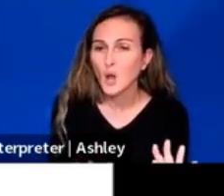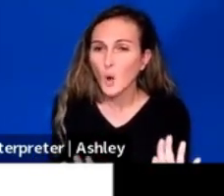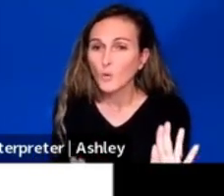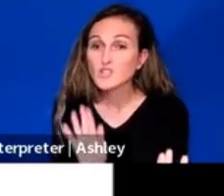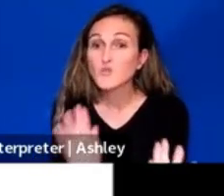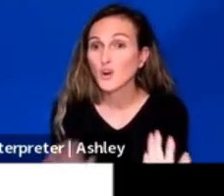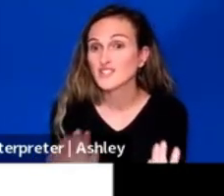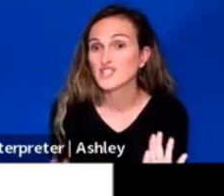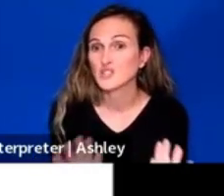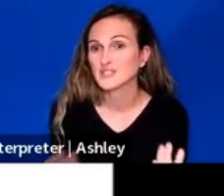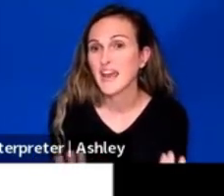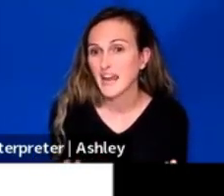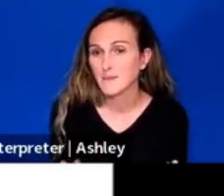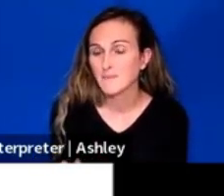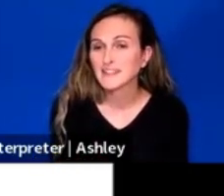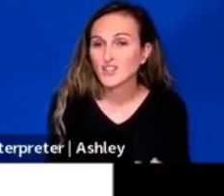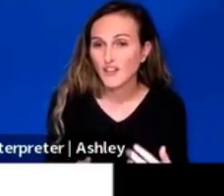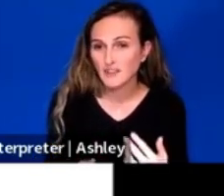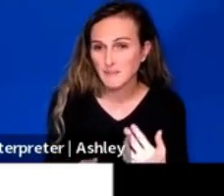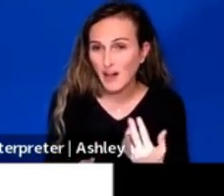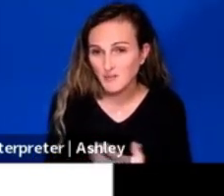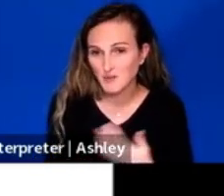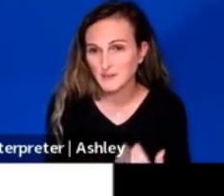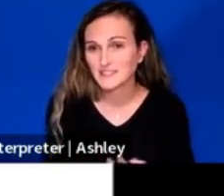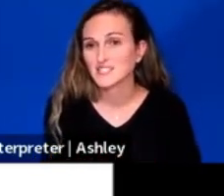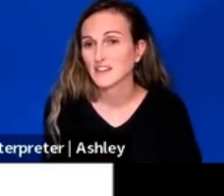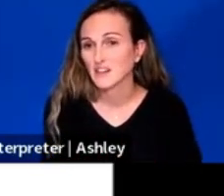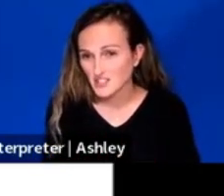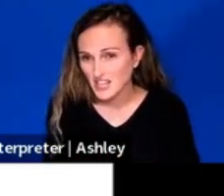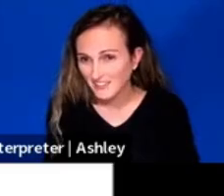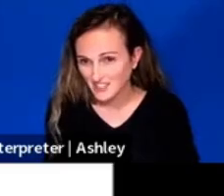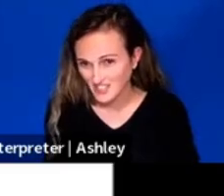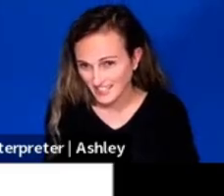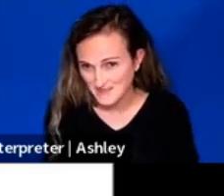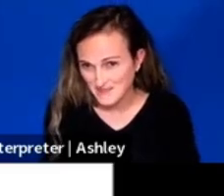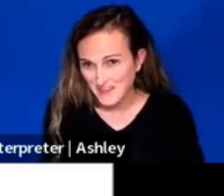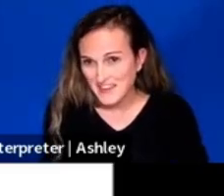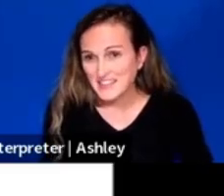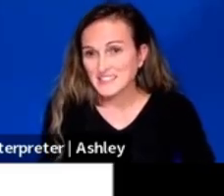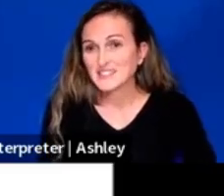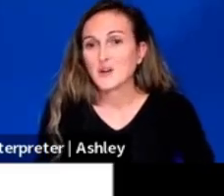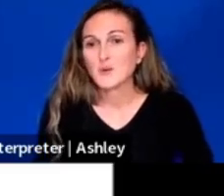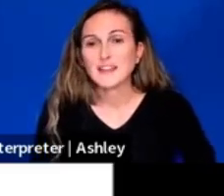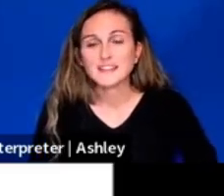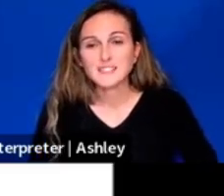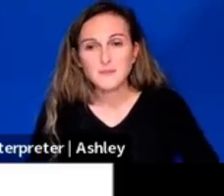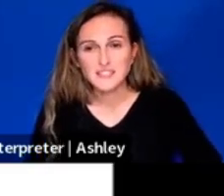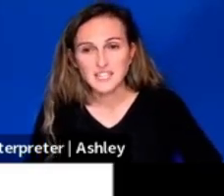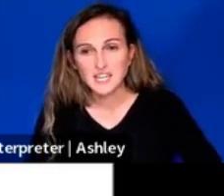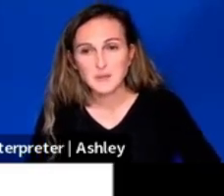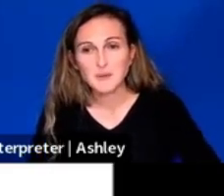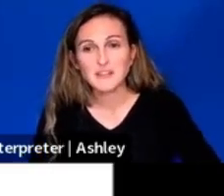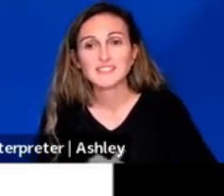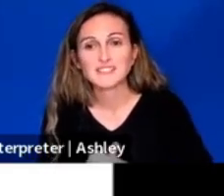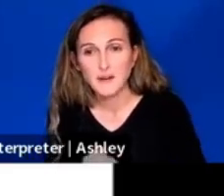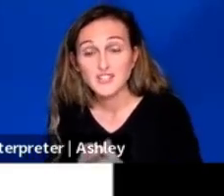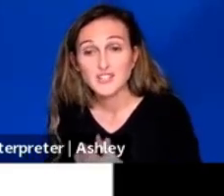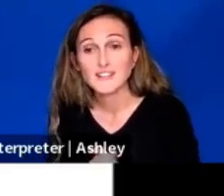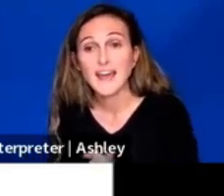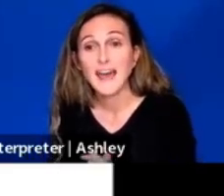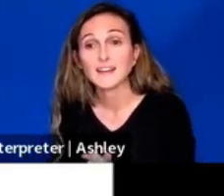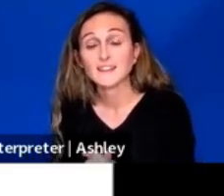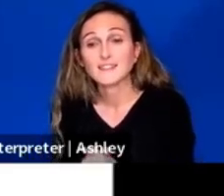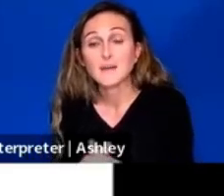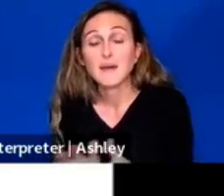differentiate which word did you say based on the mouth movements. That's very challenging. So that's something to keep in